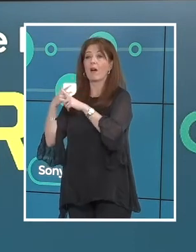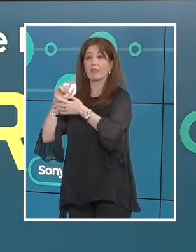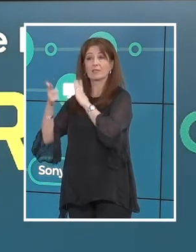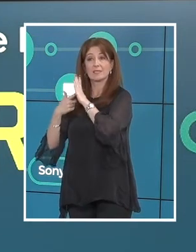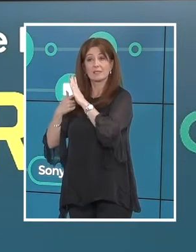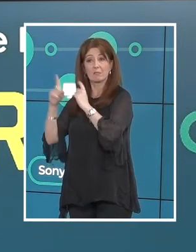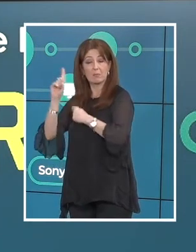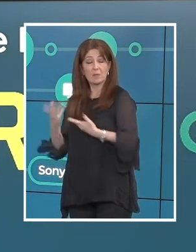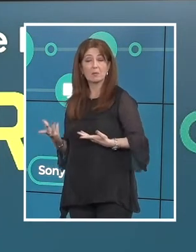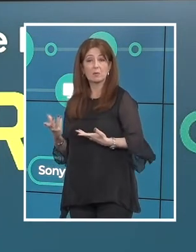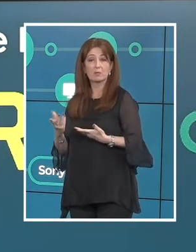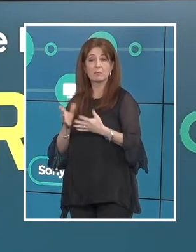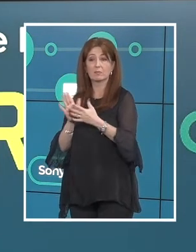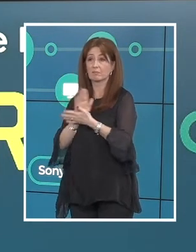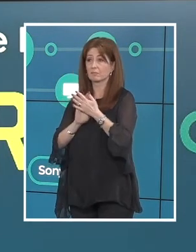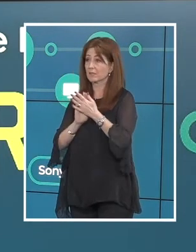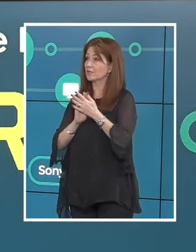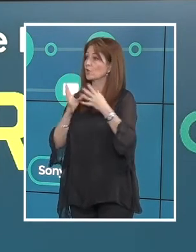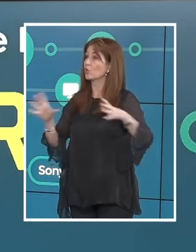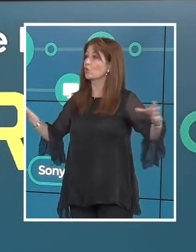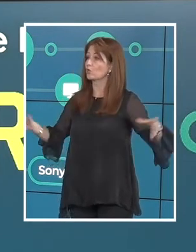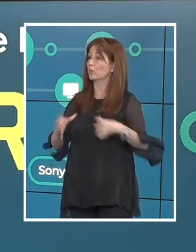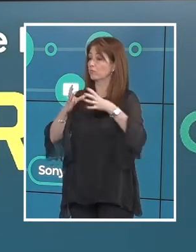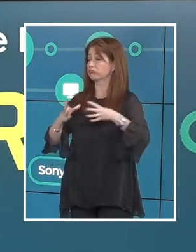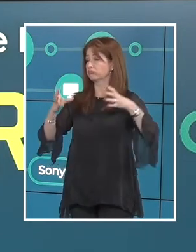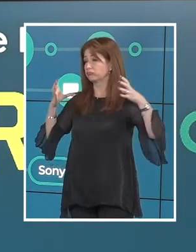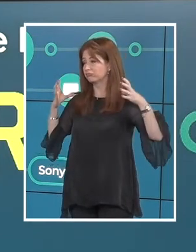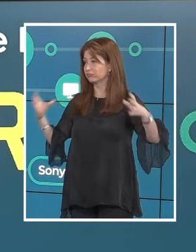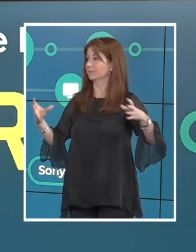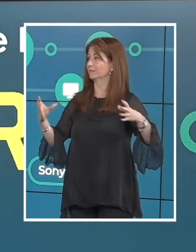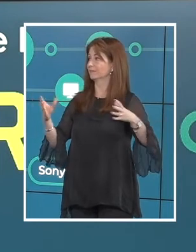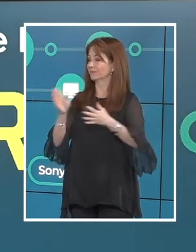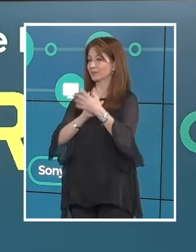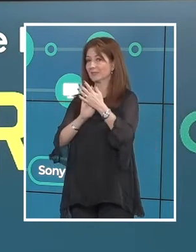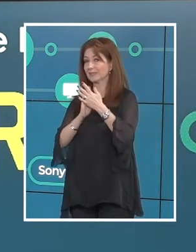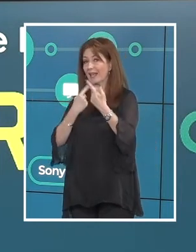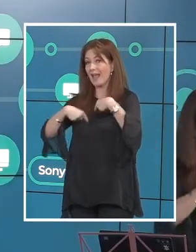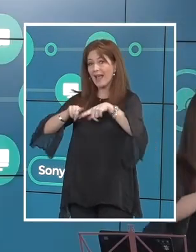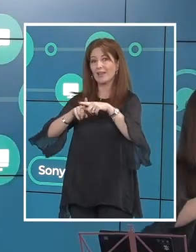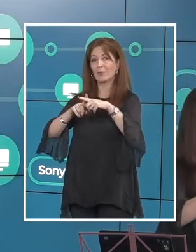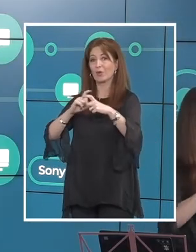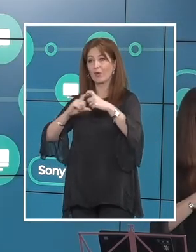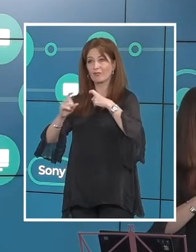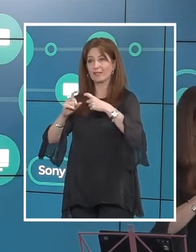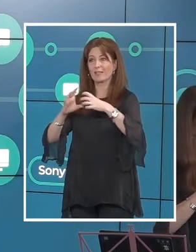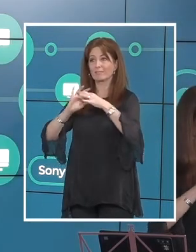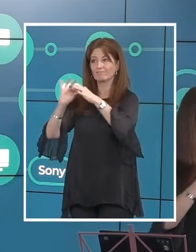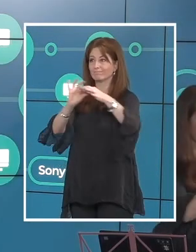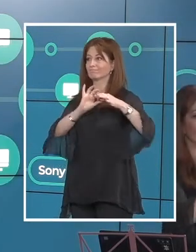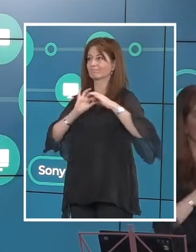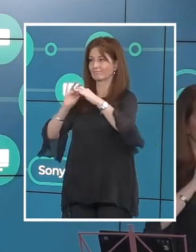really huge group, and we're excited to have everybody join the conversation. Brilliant, thank you.